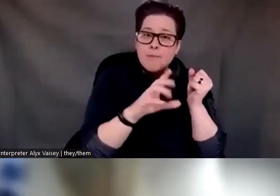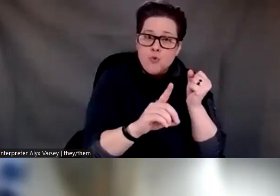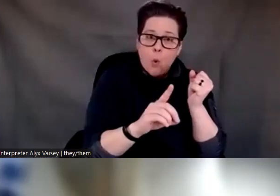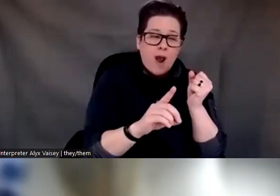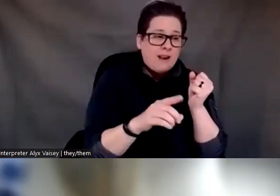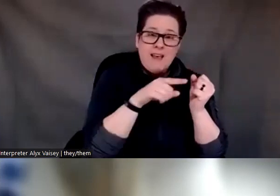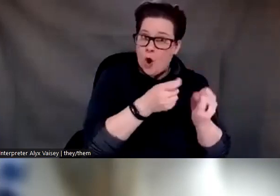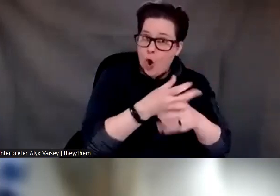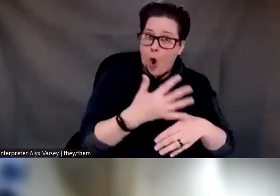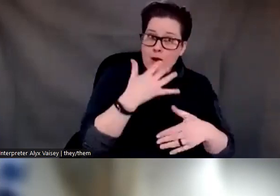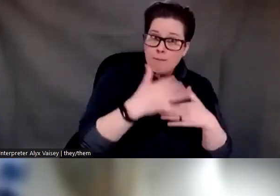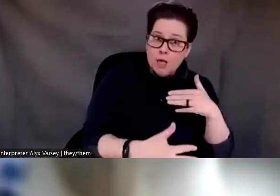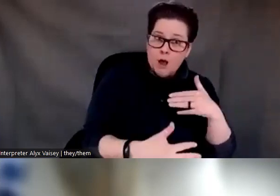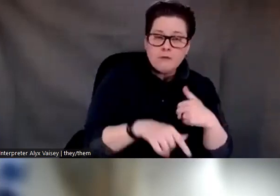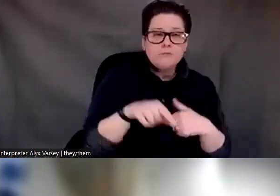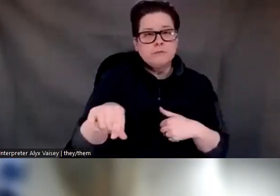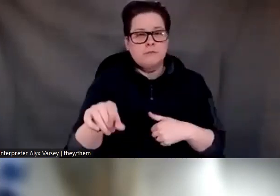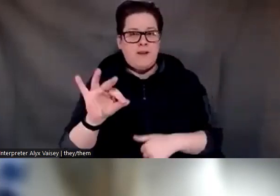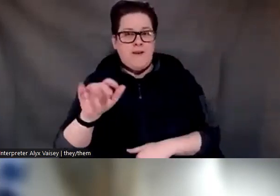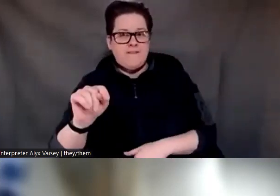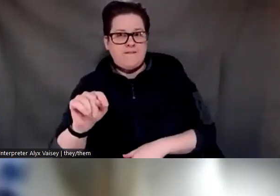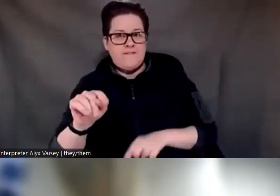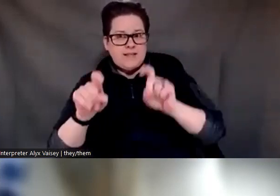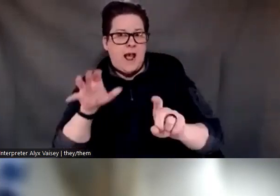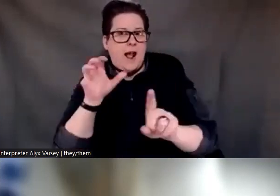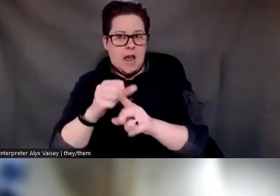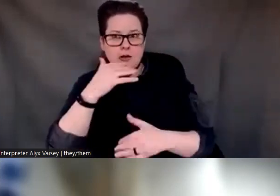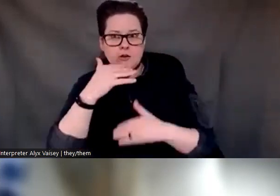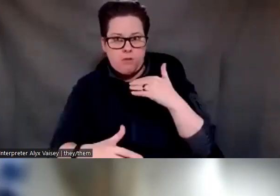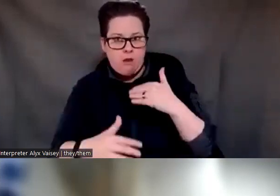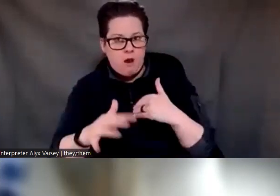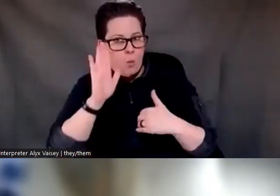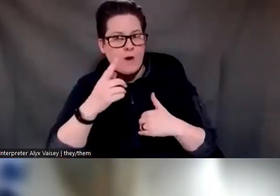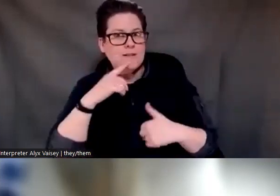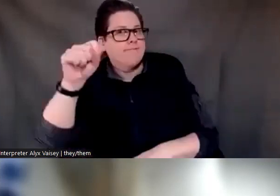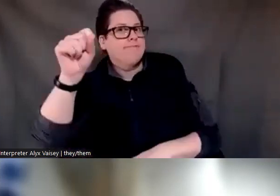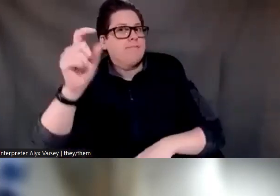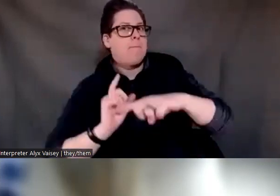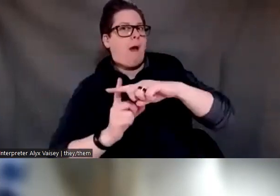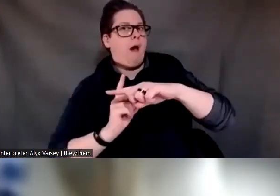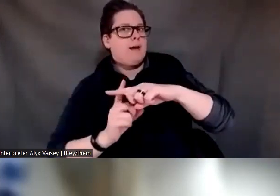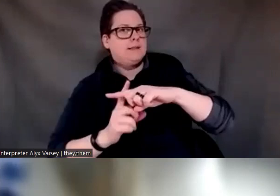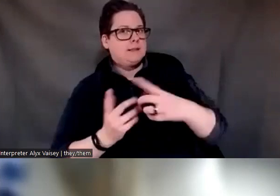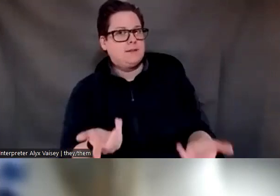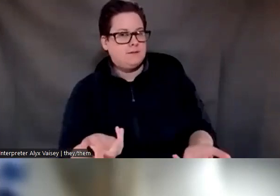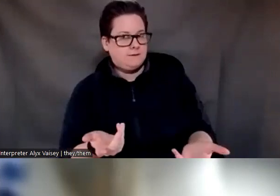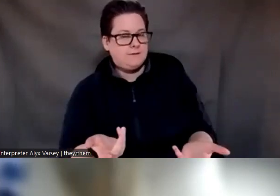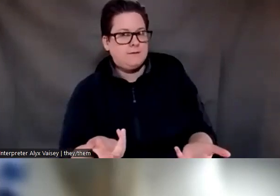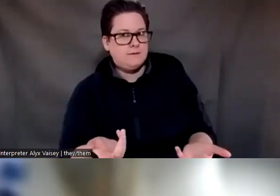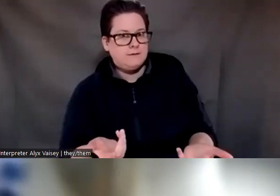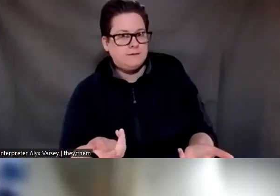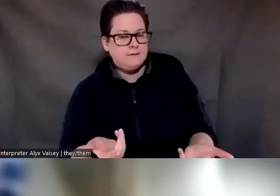bleeding will show up as a positive FIT test, and